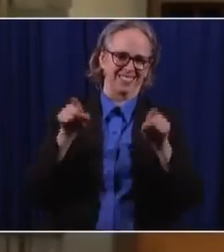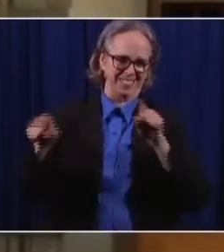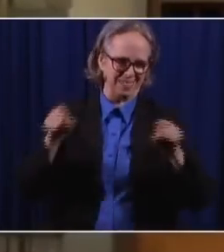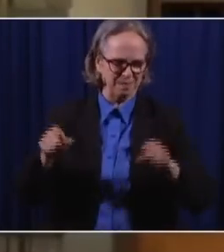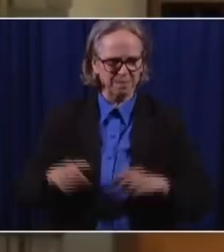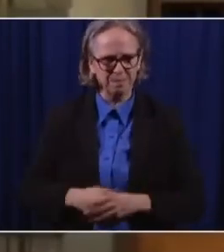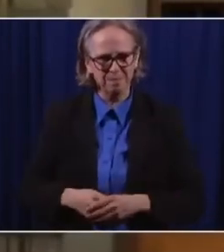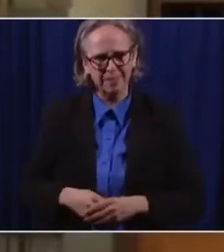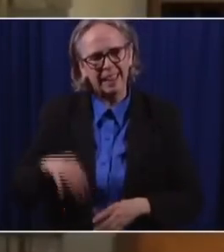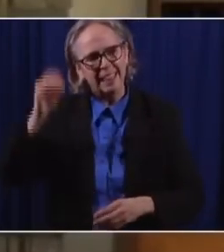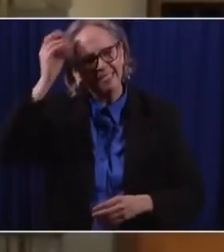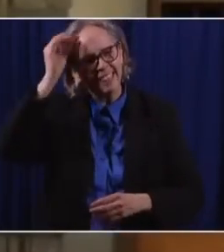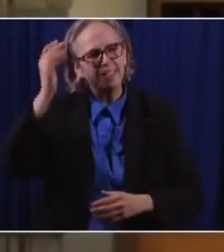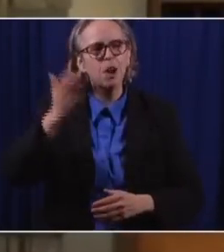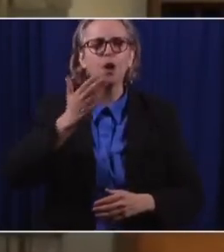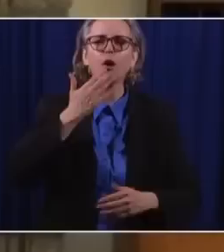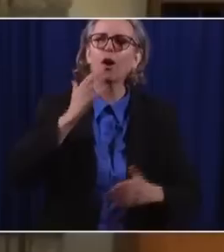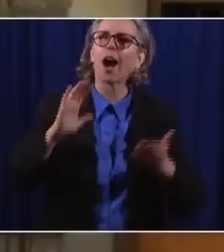sports analogy, but